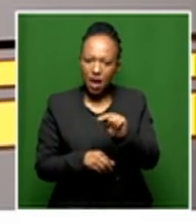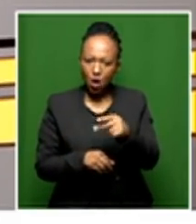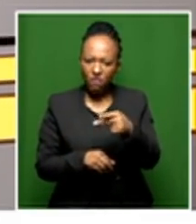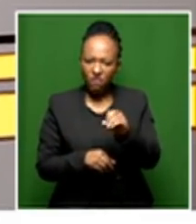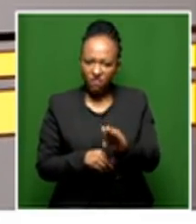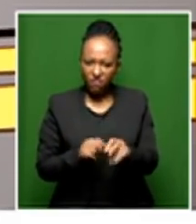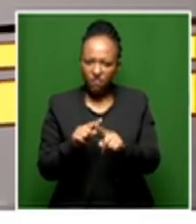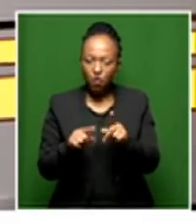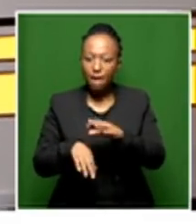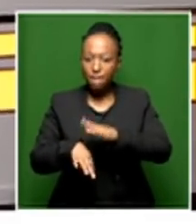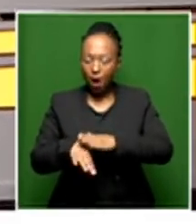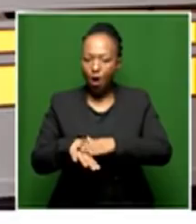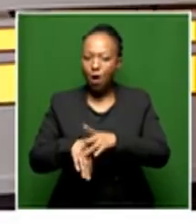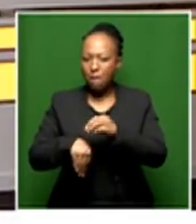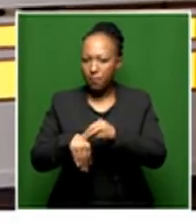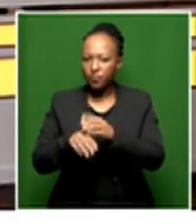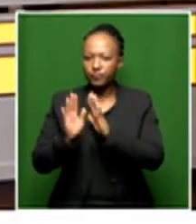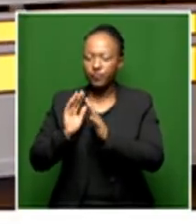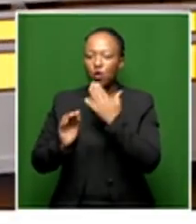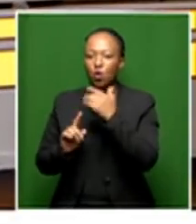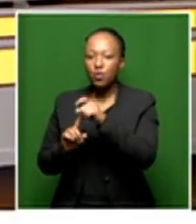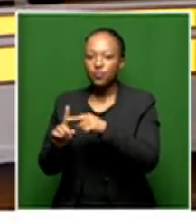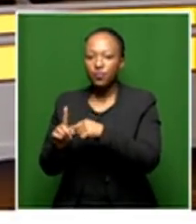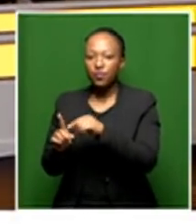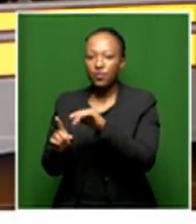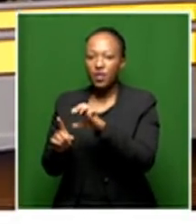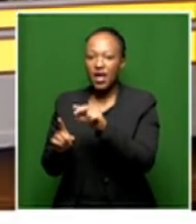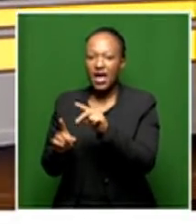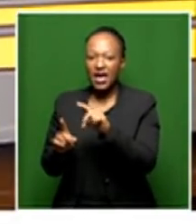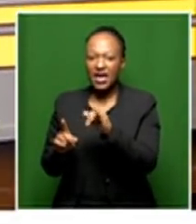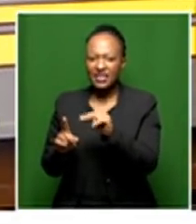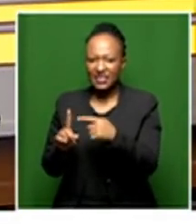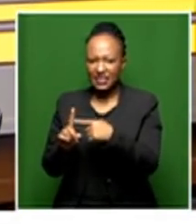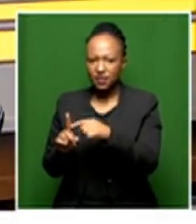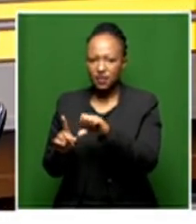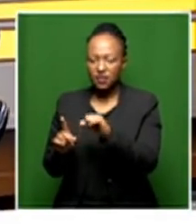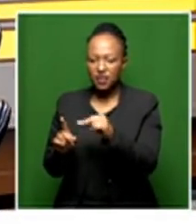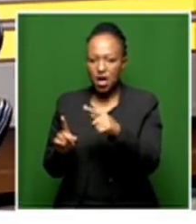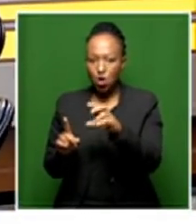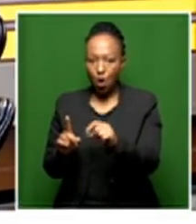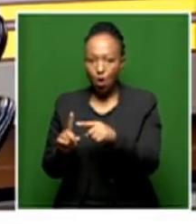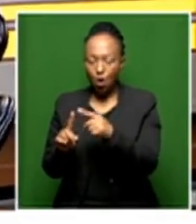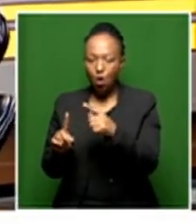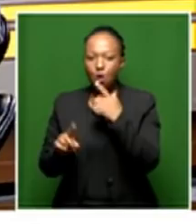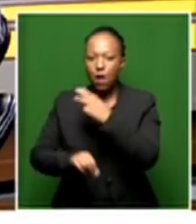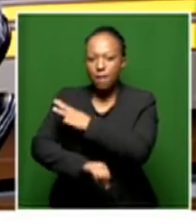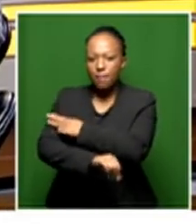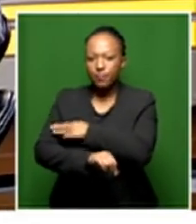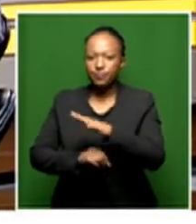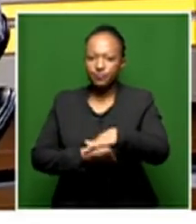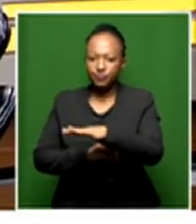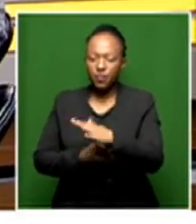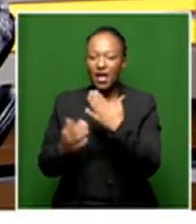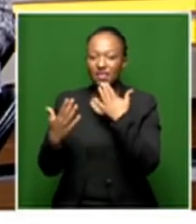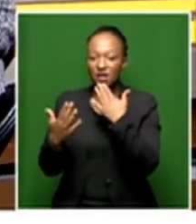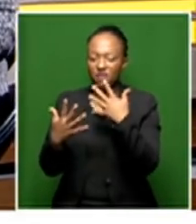water supply situation, we're joined by Eddie Singo, who's Rand Water's Executive Manager for the Zuikerbosch Plant. And